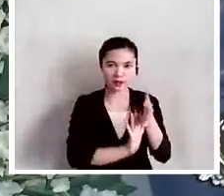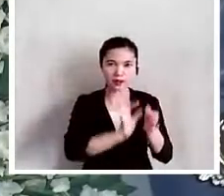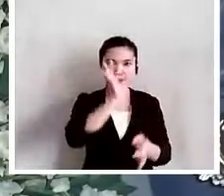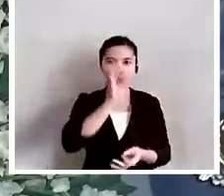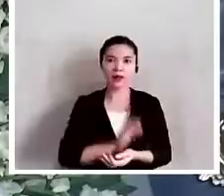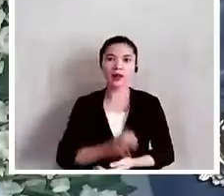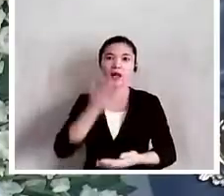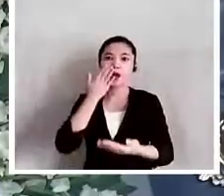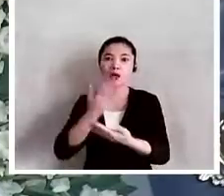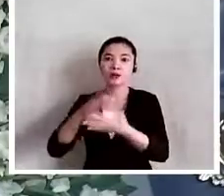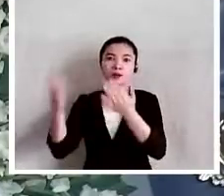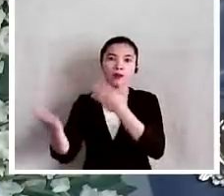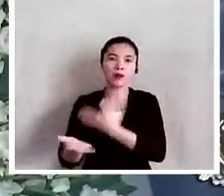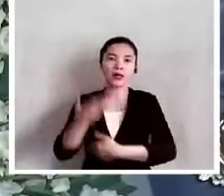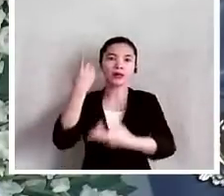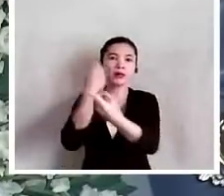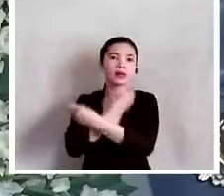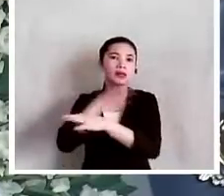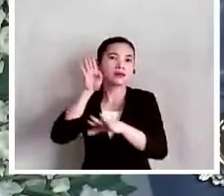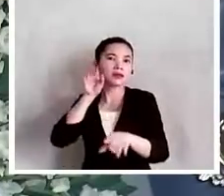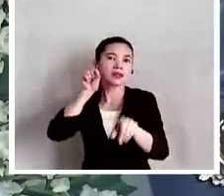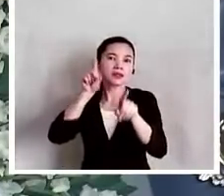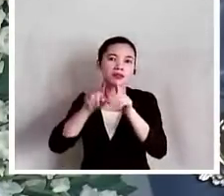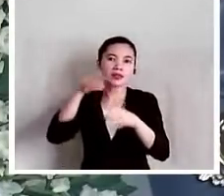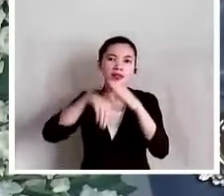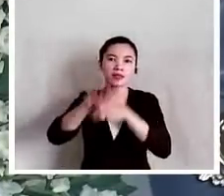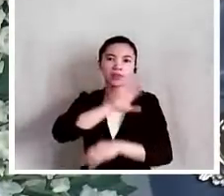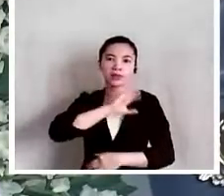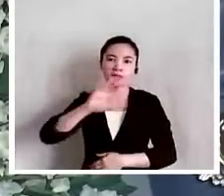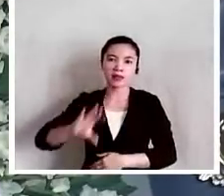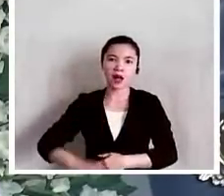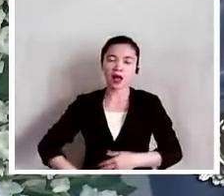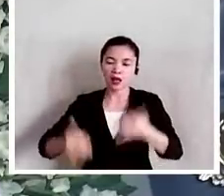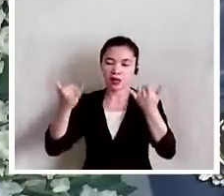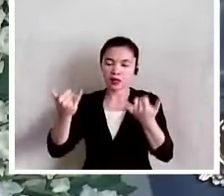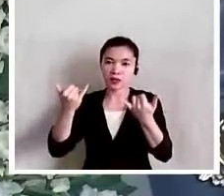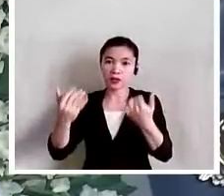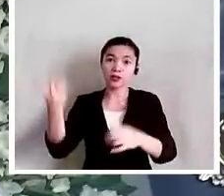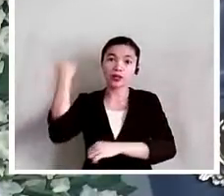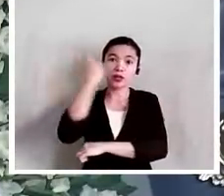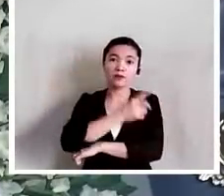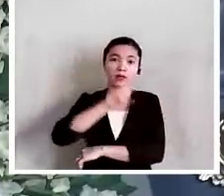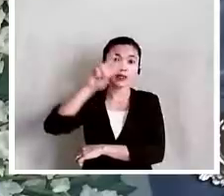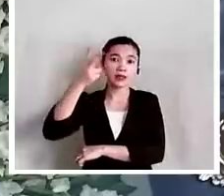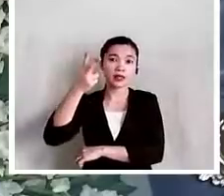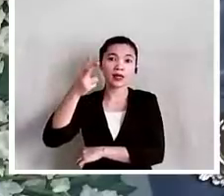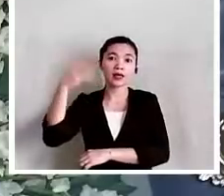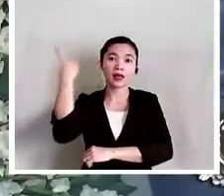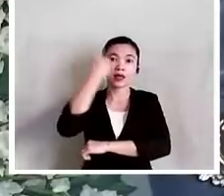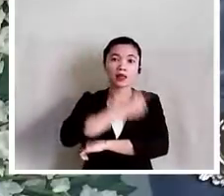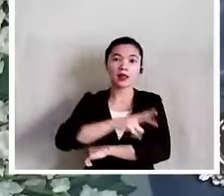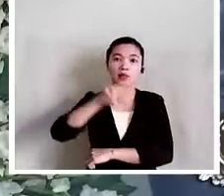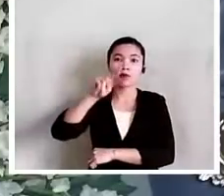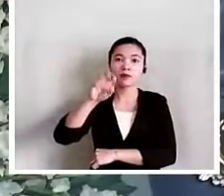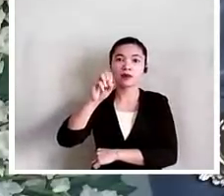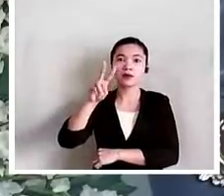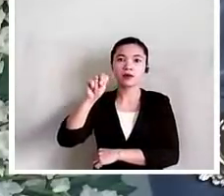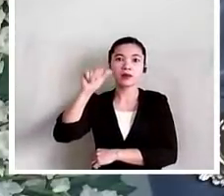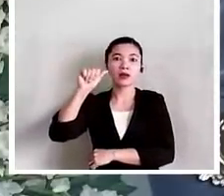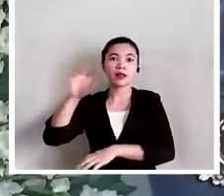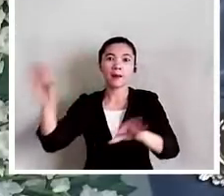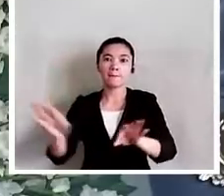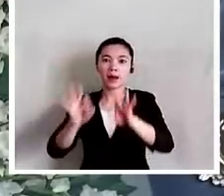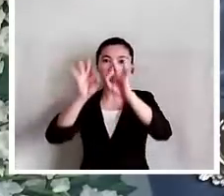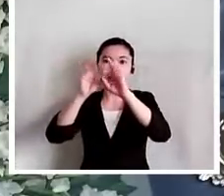brothers and sisters in Christ. Today is the second day of our Novena Masses in honor of Saint